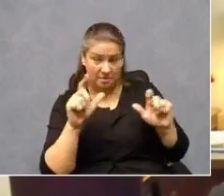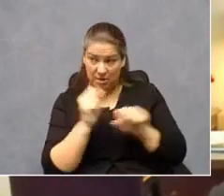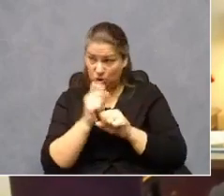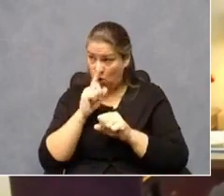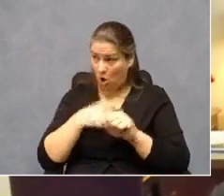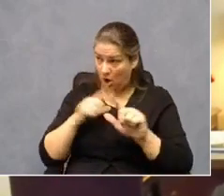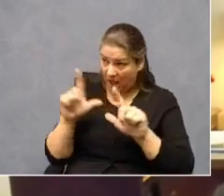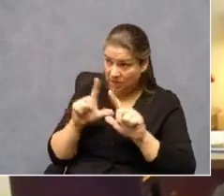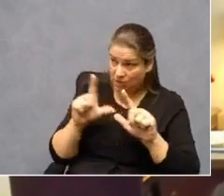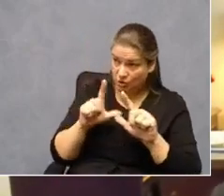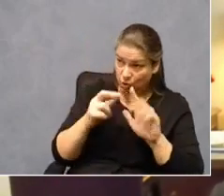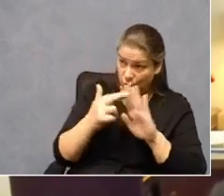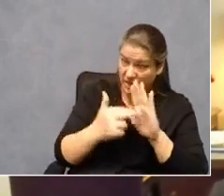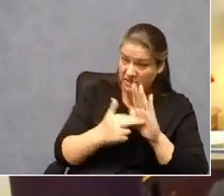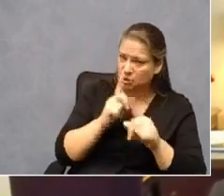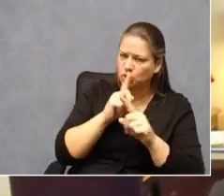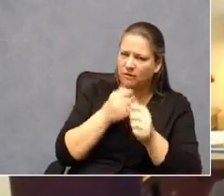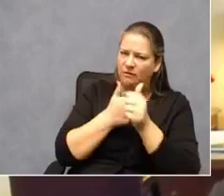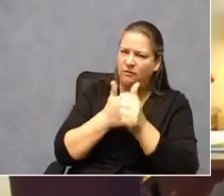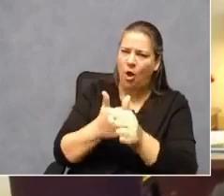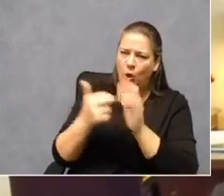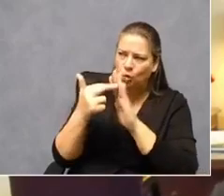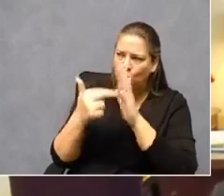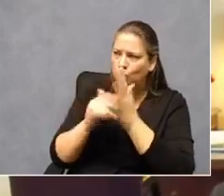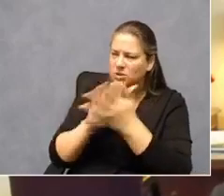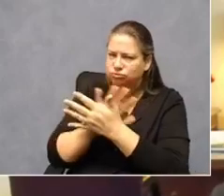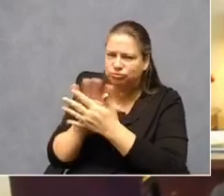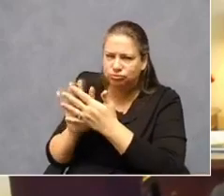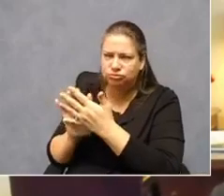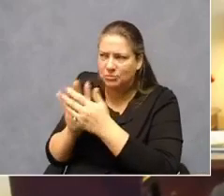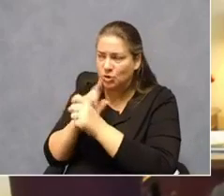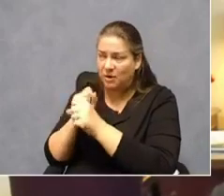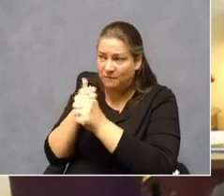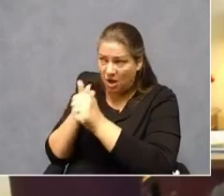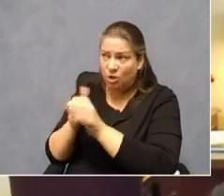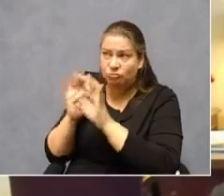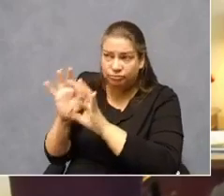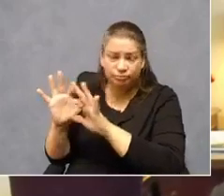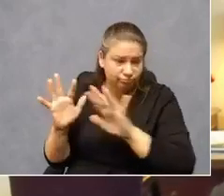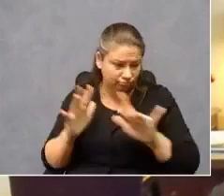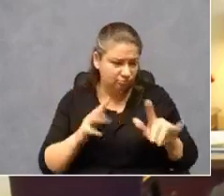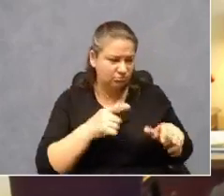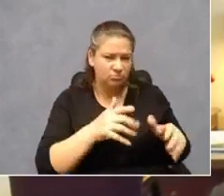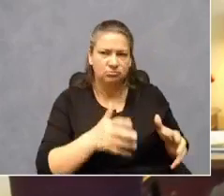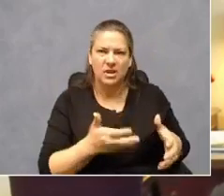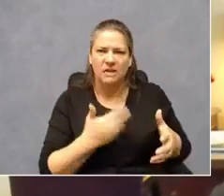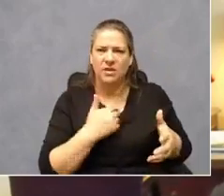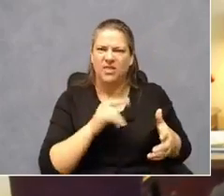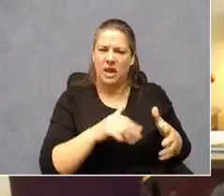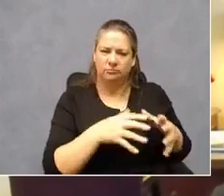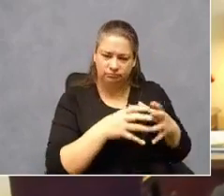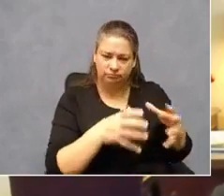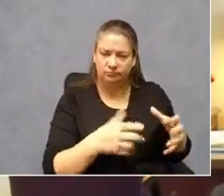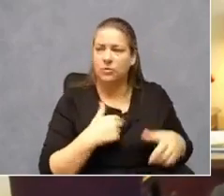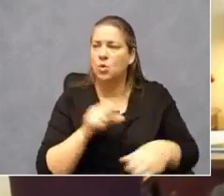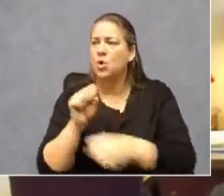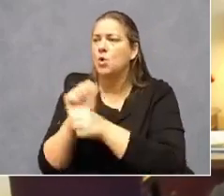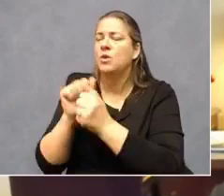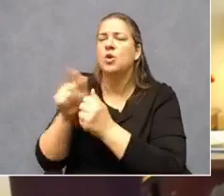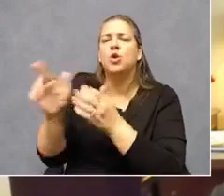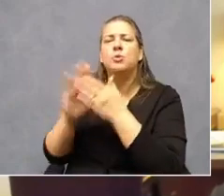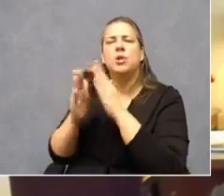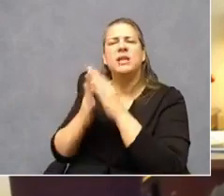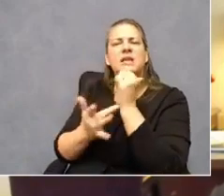regulations. We've been working with great partners, the Kentucky Community and Technical College System, to